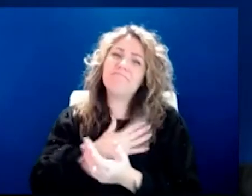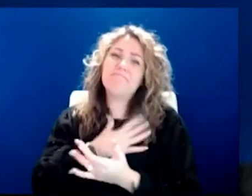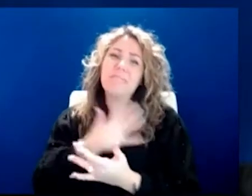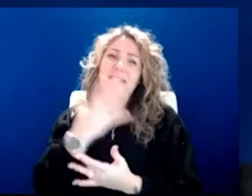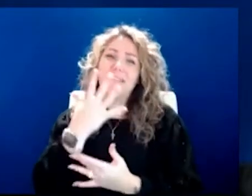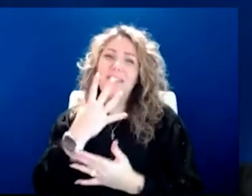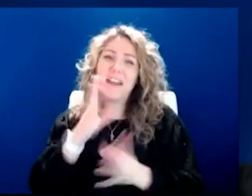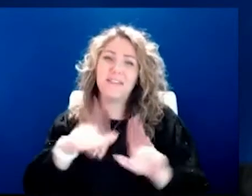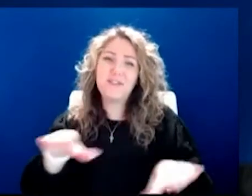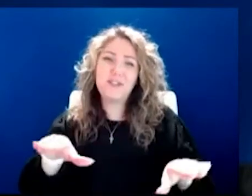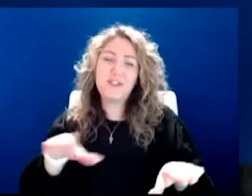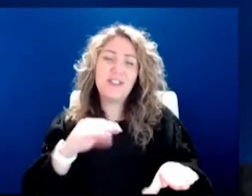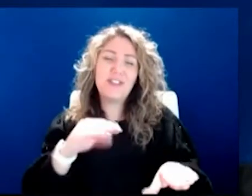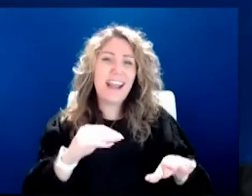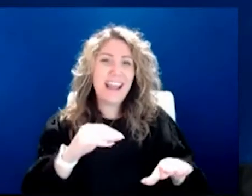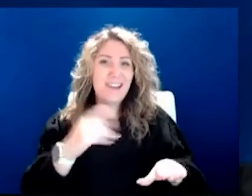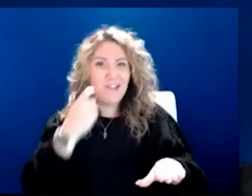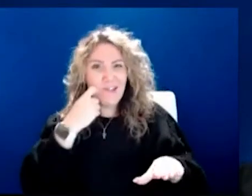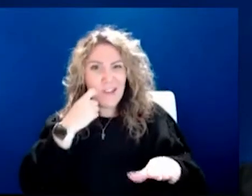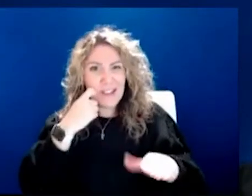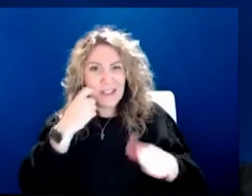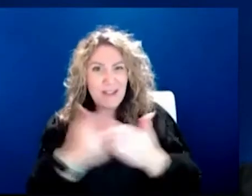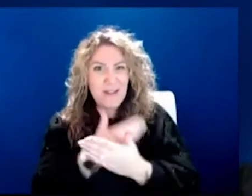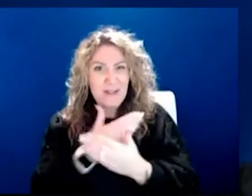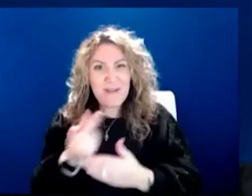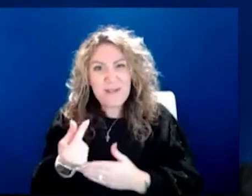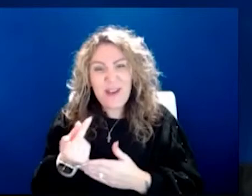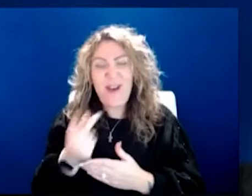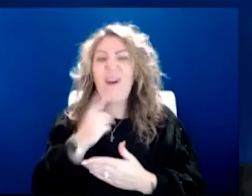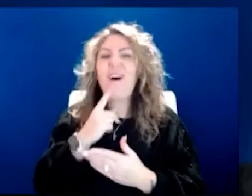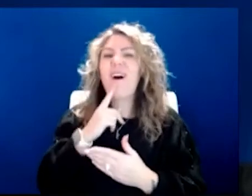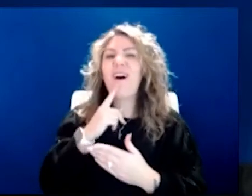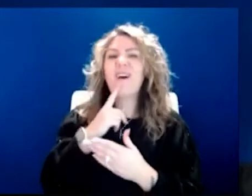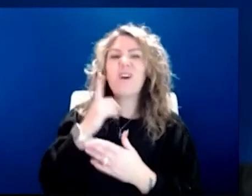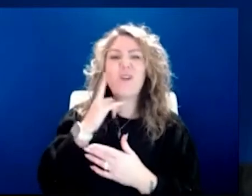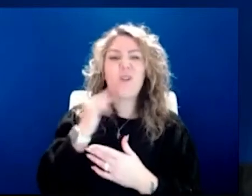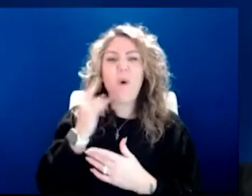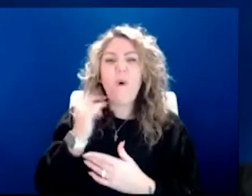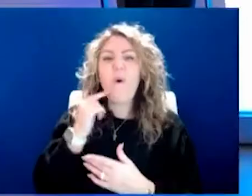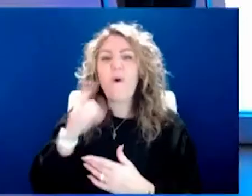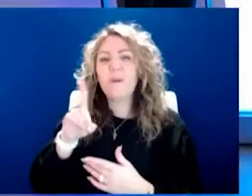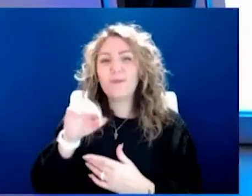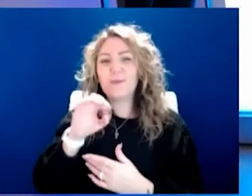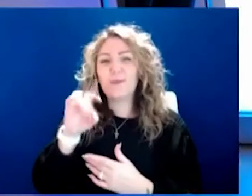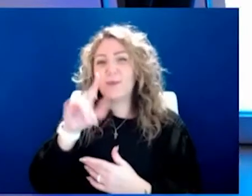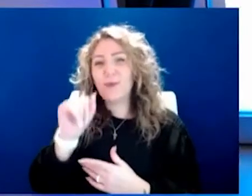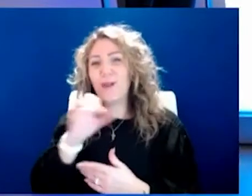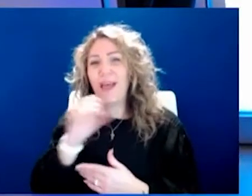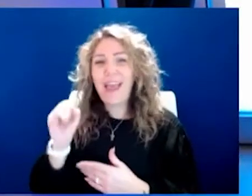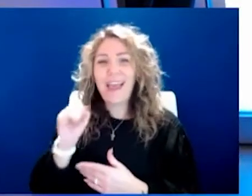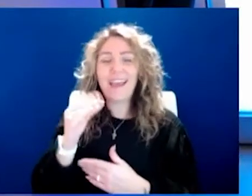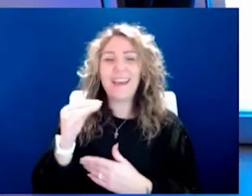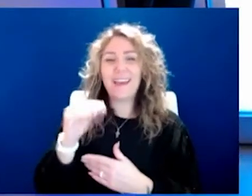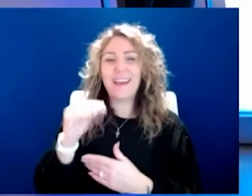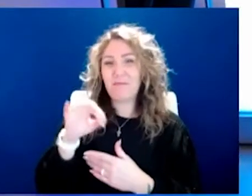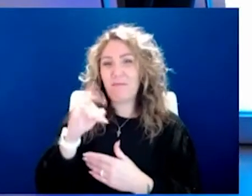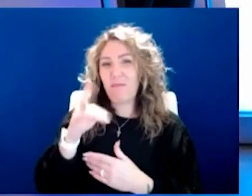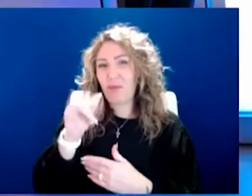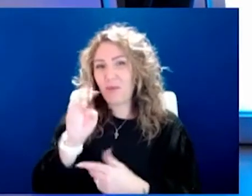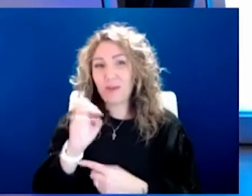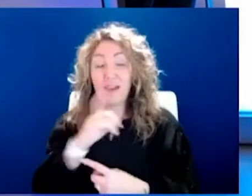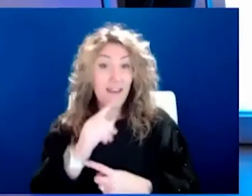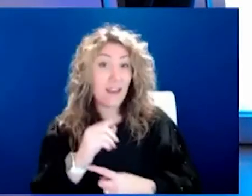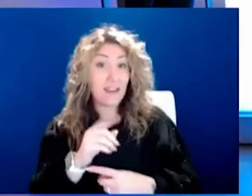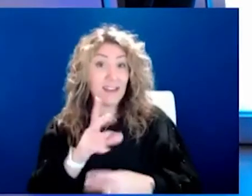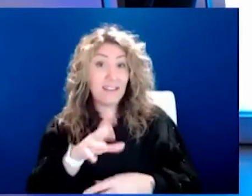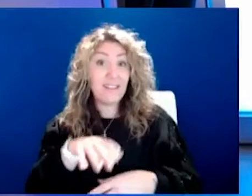and I got a golden doodle and a poodle. So So I life is have good. them, yeah. Life is good for you. And I just want to say, it takes a special person